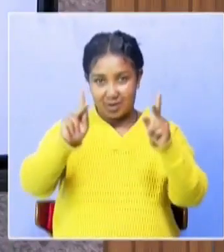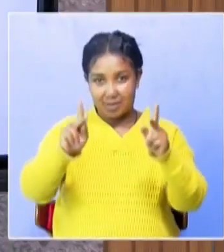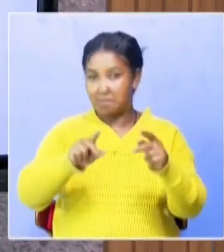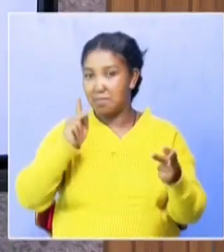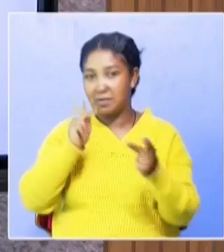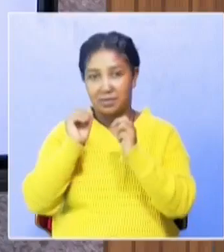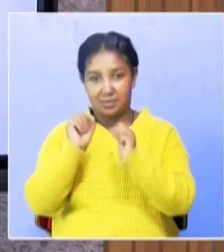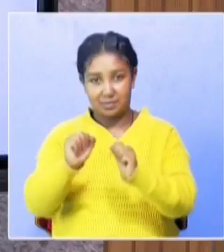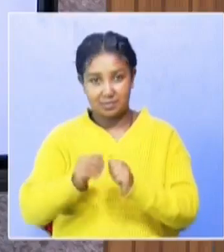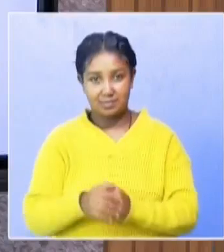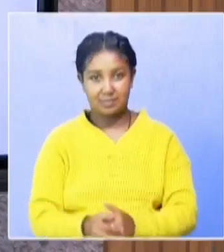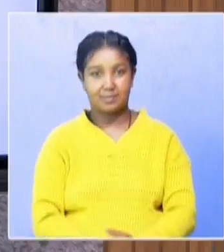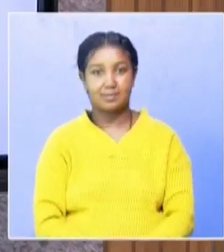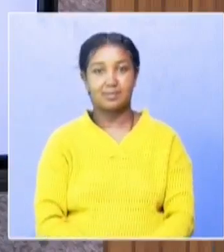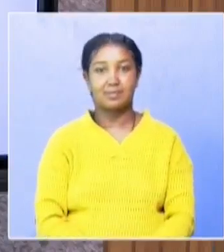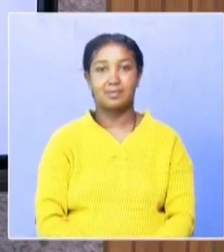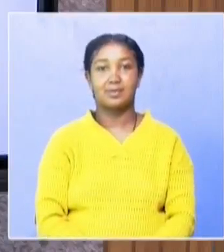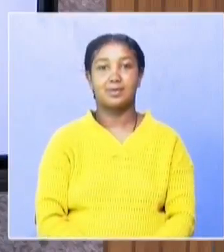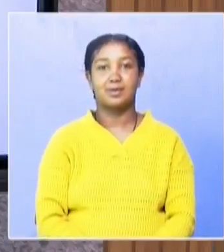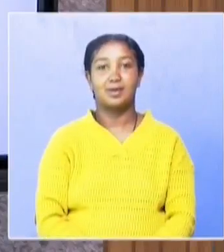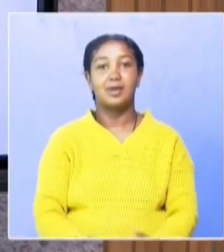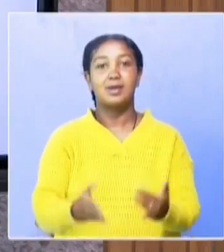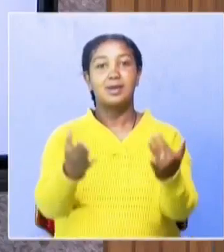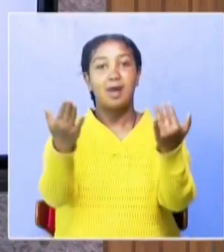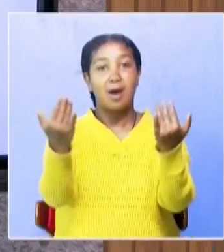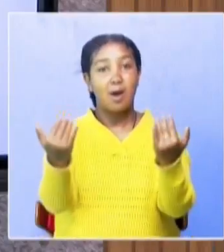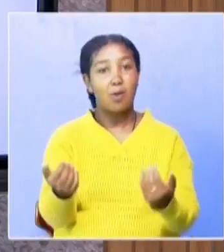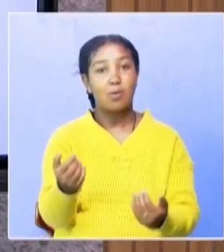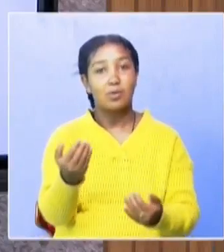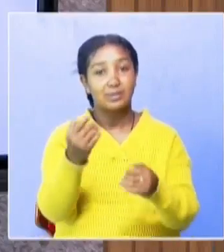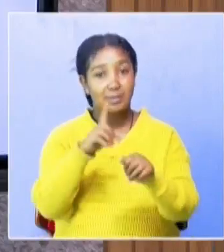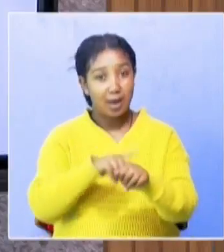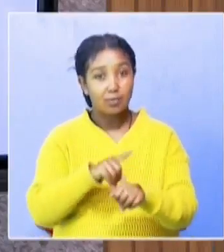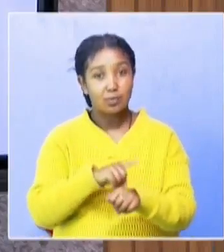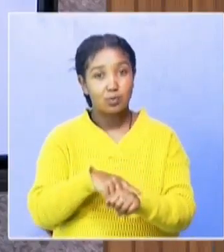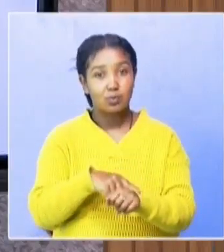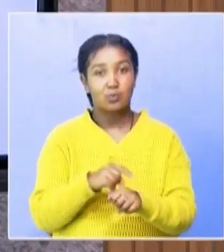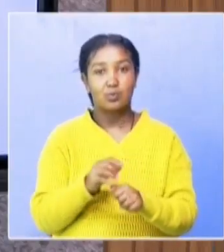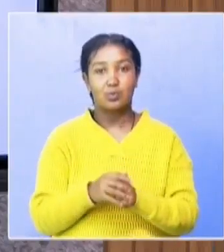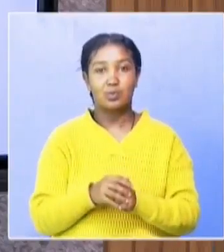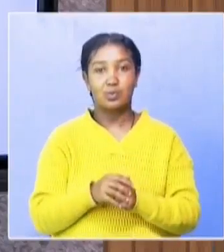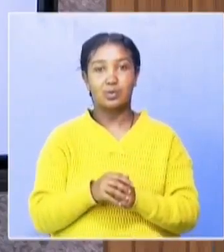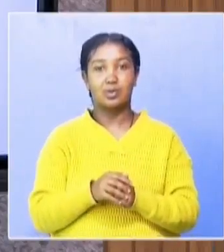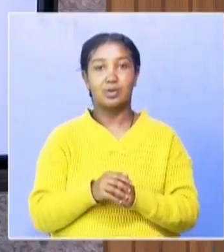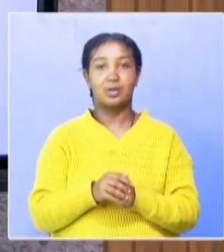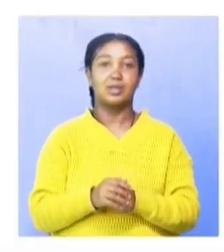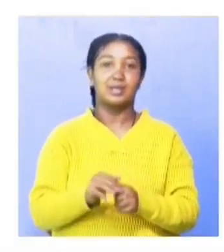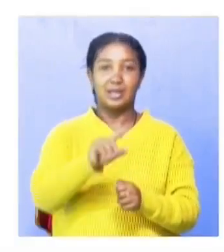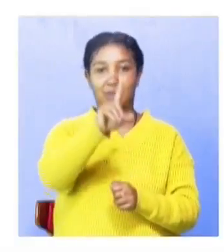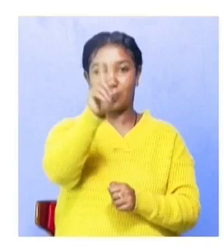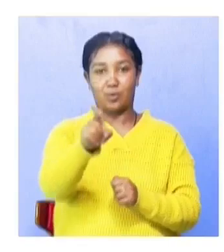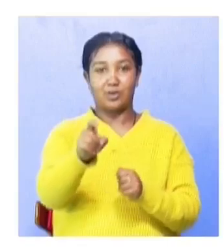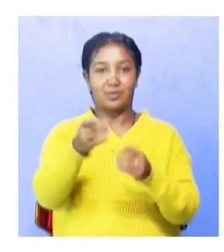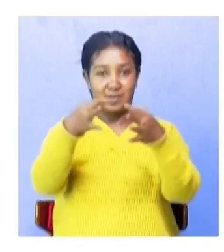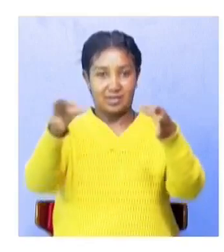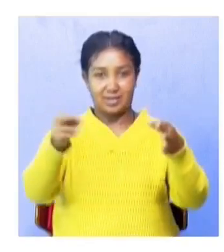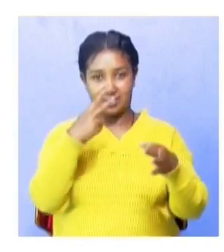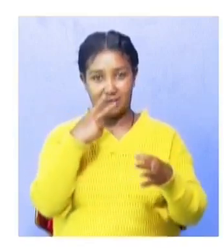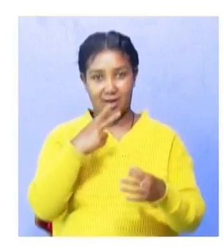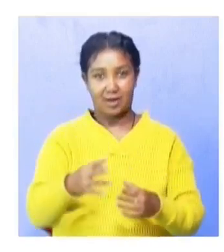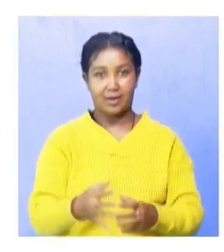perfect, okay? Nice. Now it is time to go to what? Interrogative.